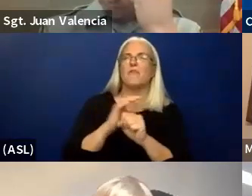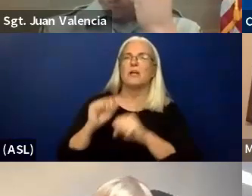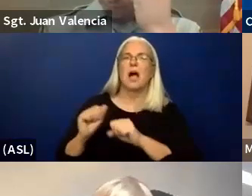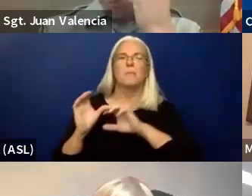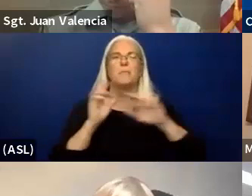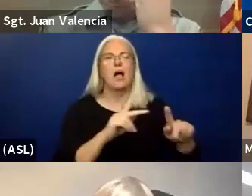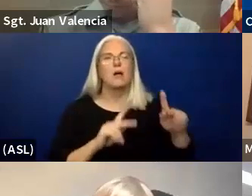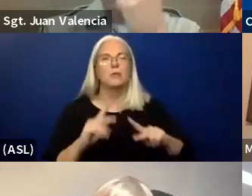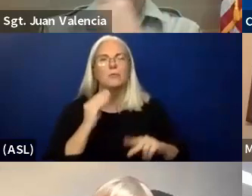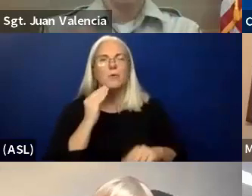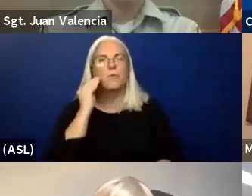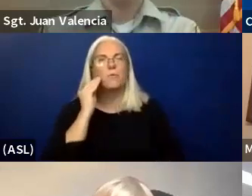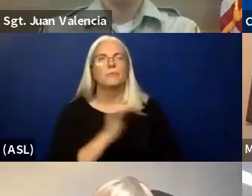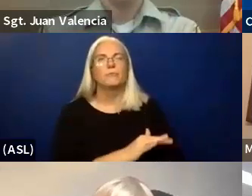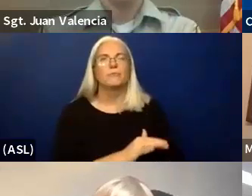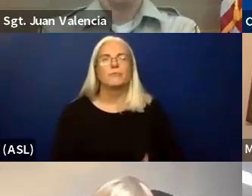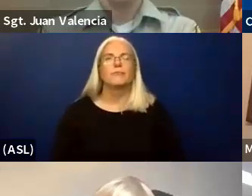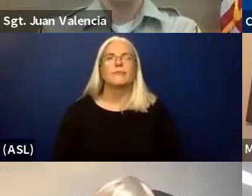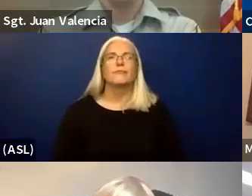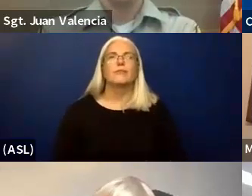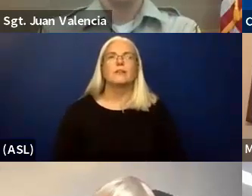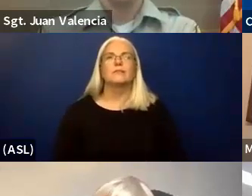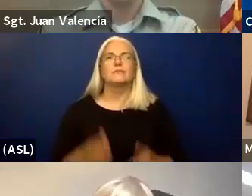Okay, great. And while we're on that note,